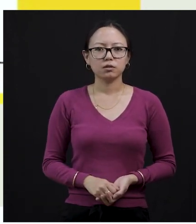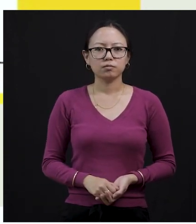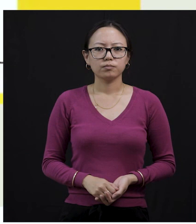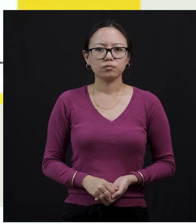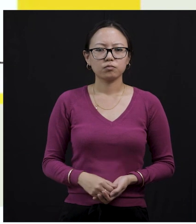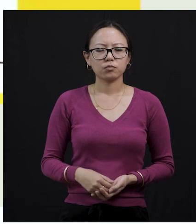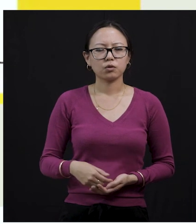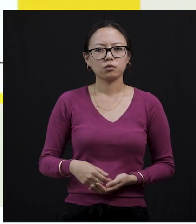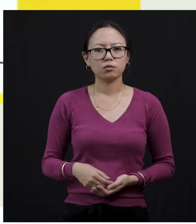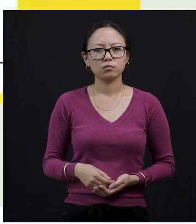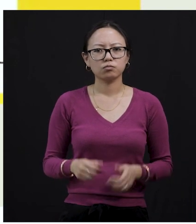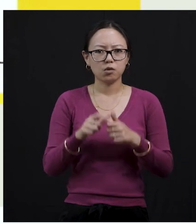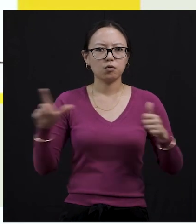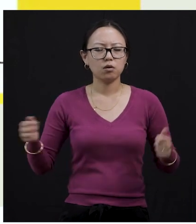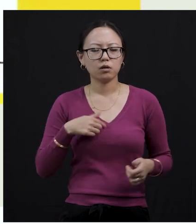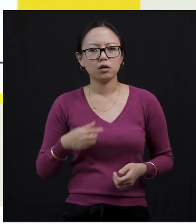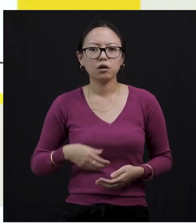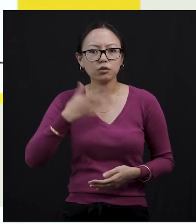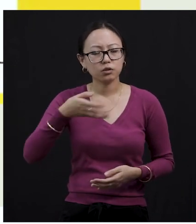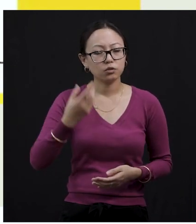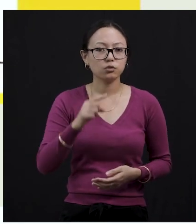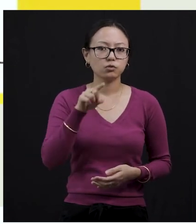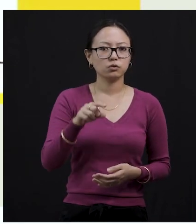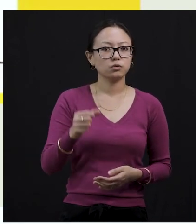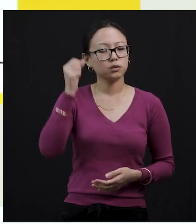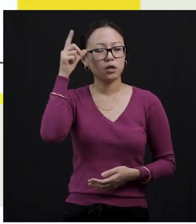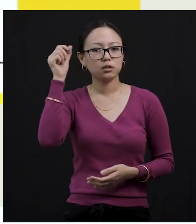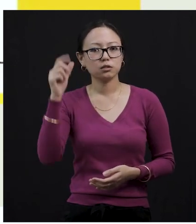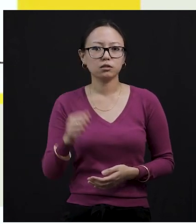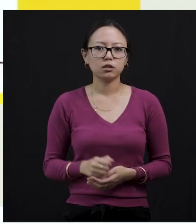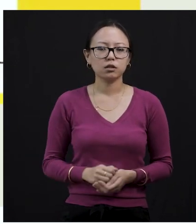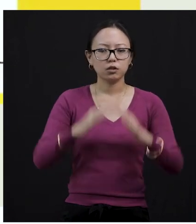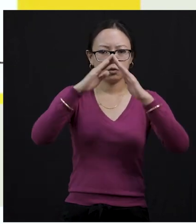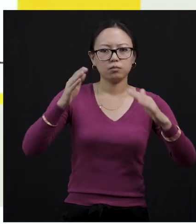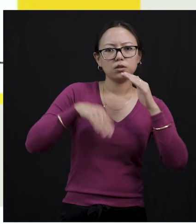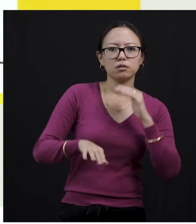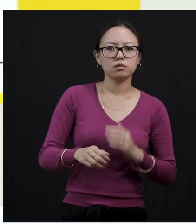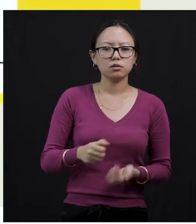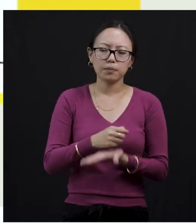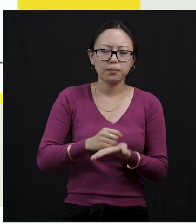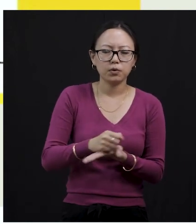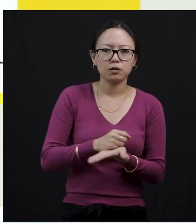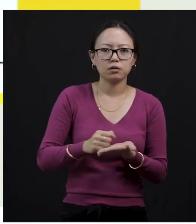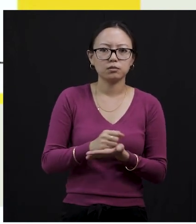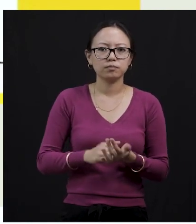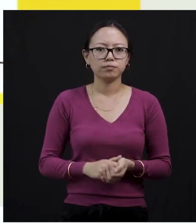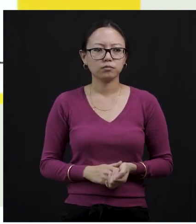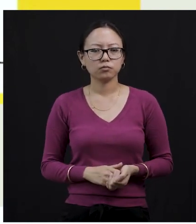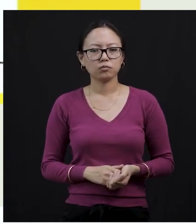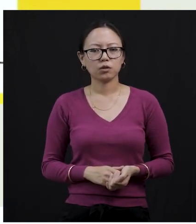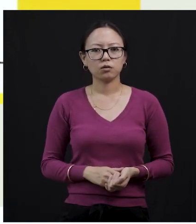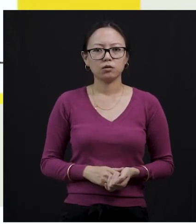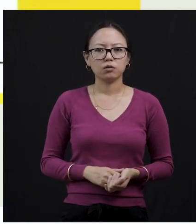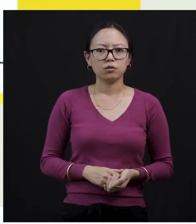whatever Miss have taught you, I hope you will practice it at home. All right, and then you keep doing revision